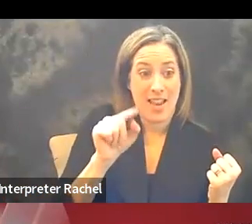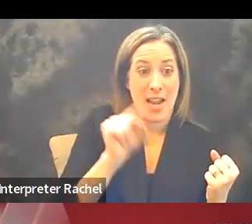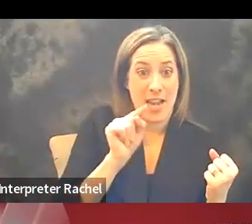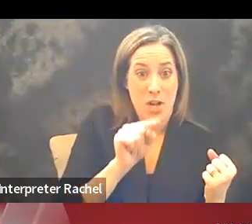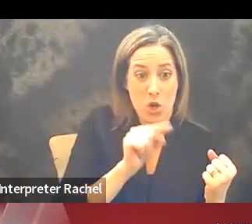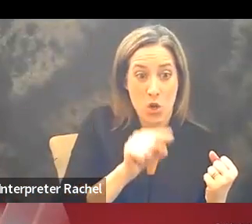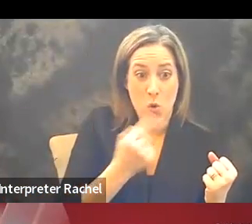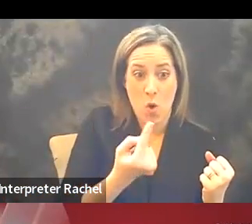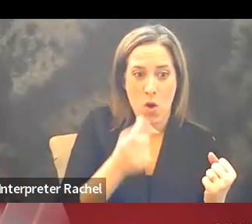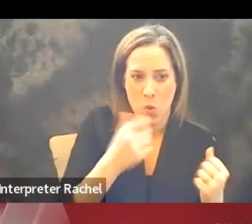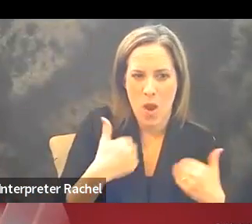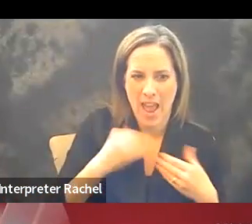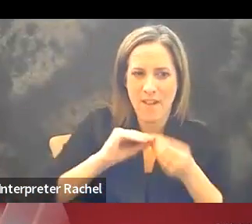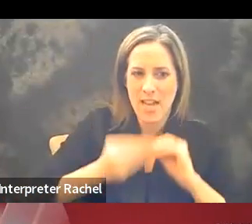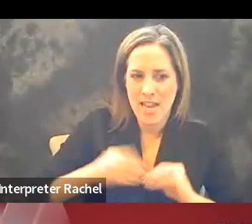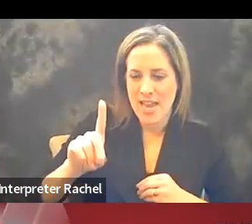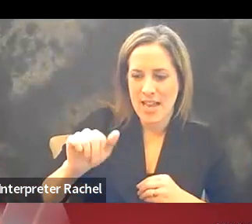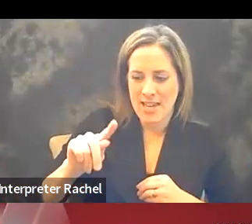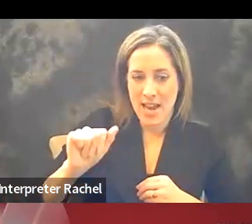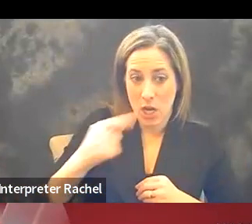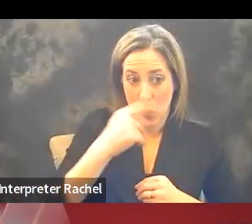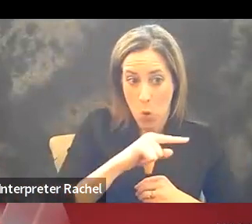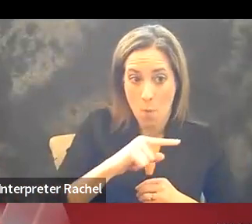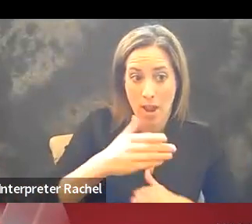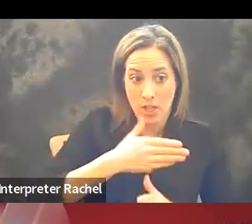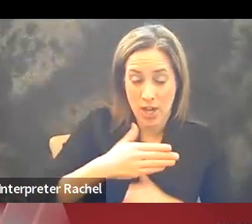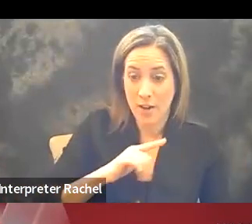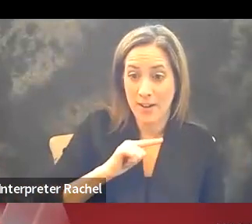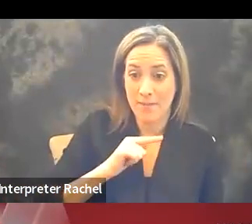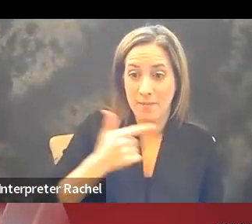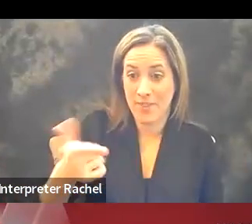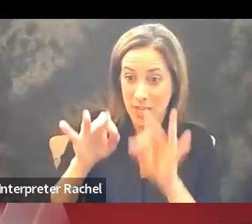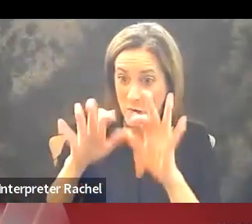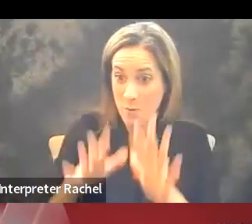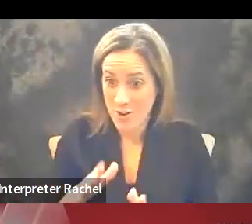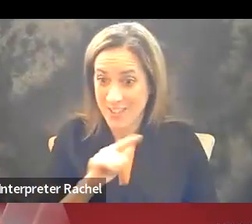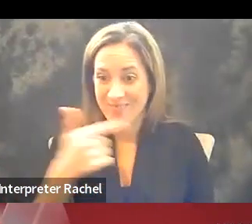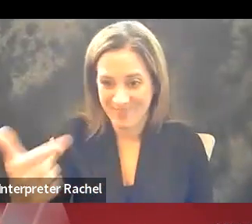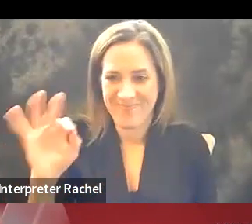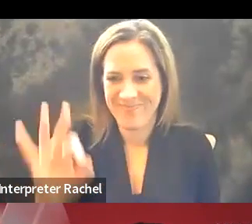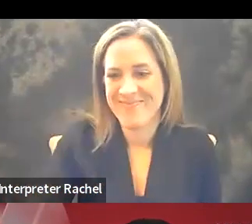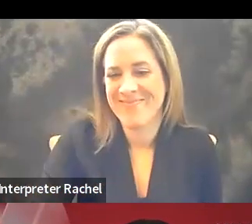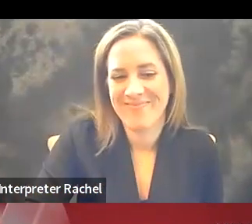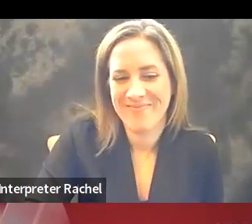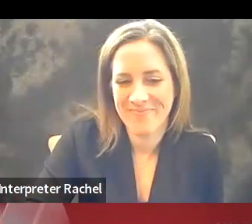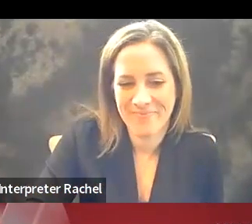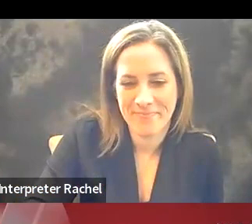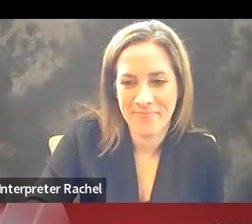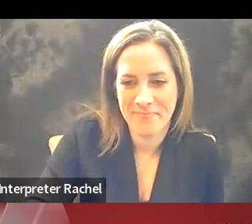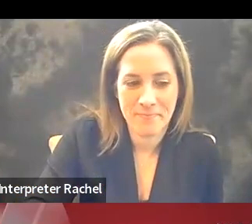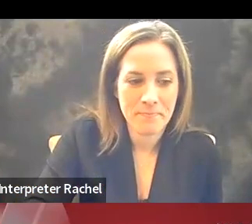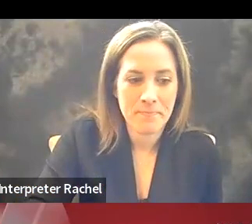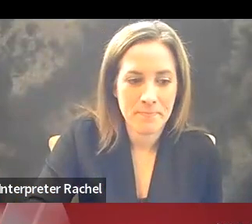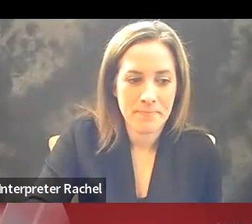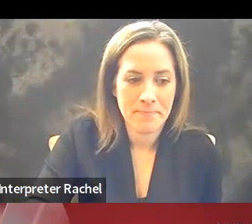that has some of that data for us that you might be able to share. Tell us, is there anything out there? Sure, there is, but it's a